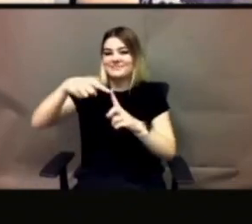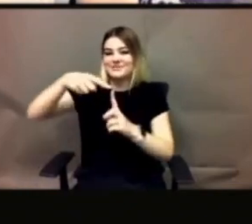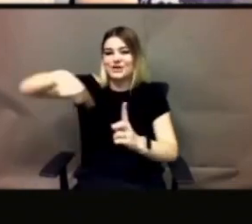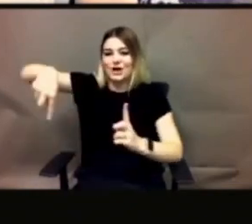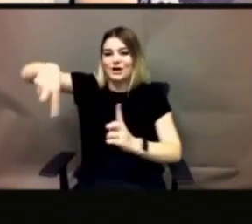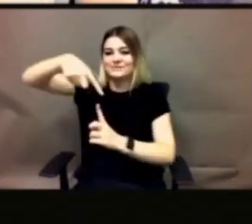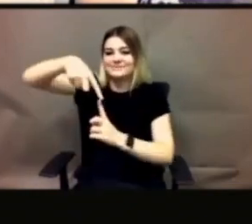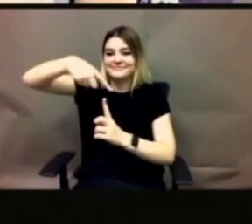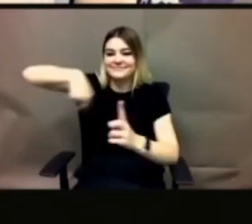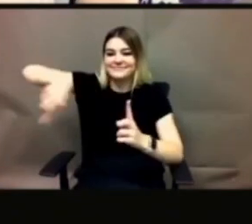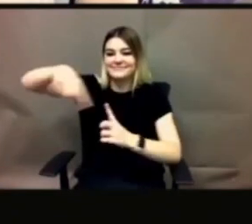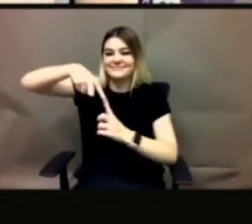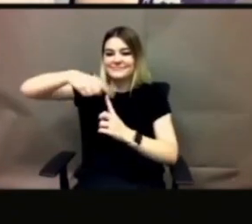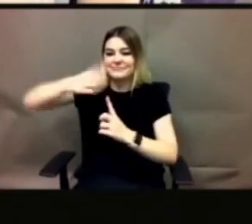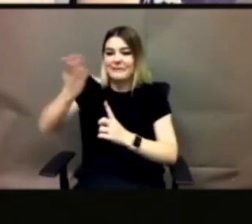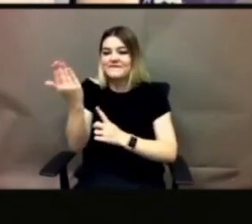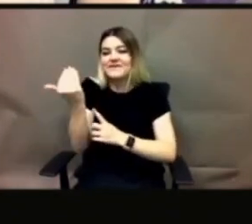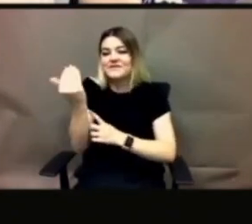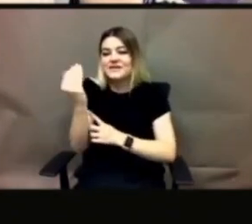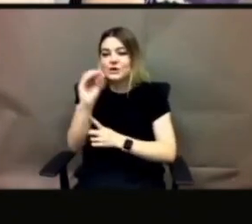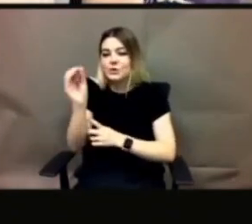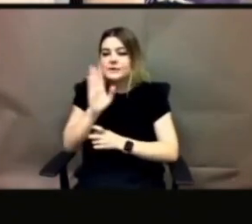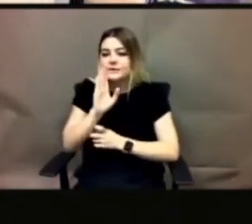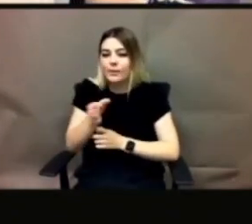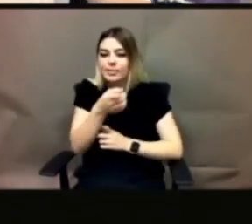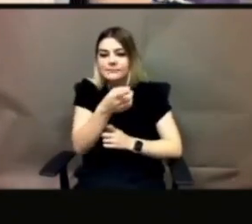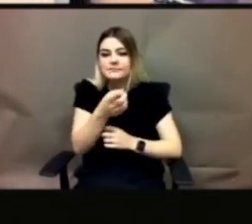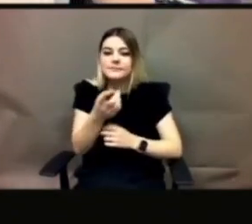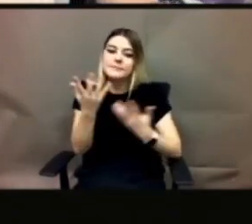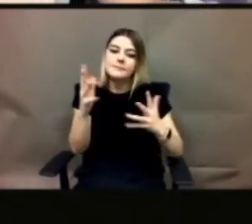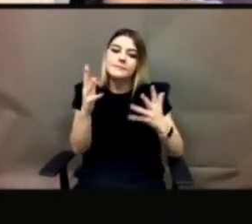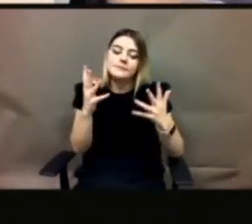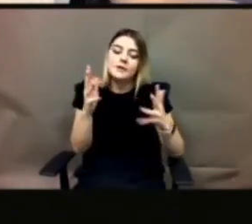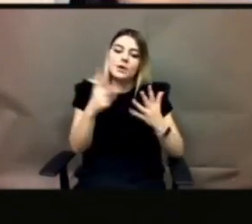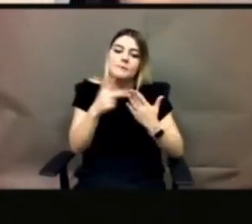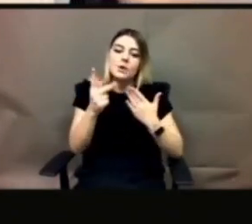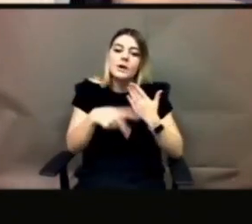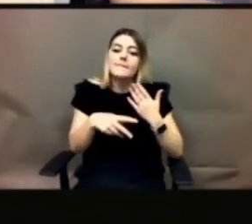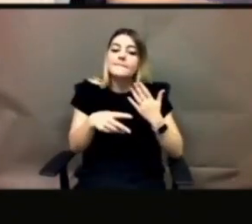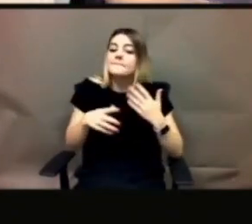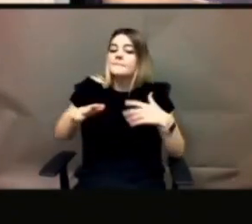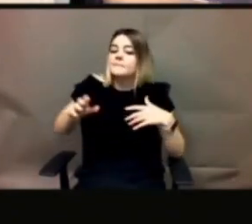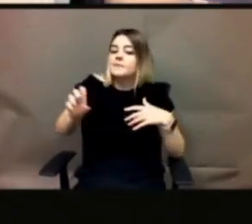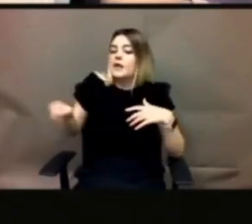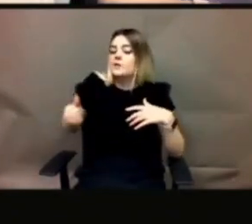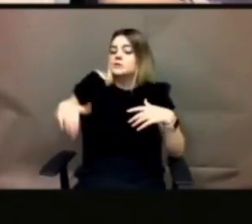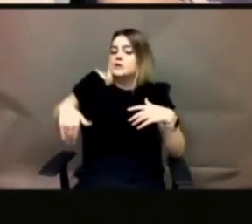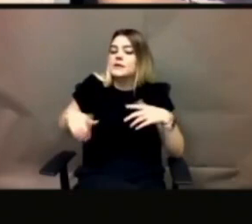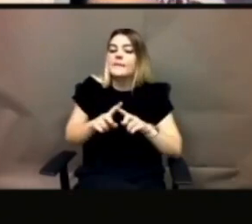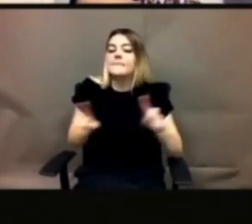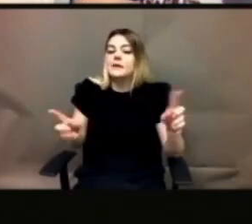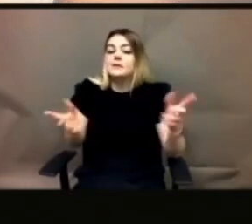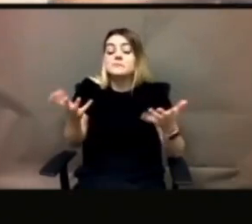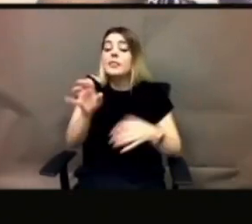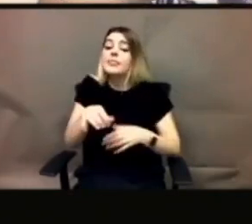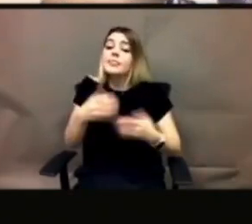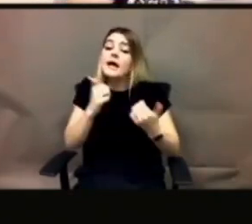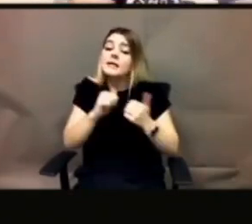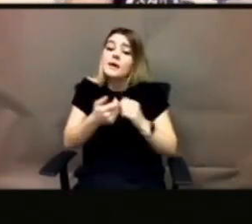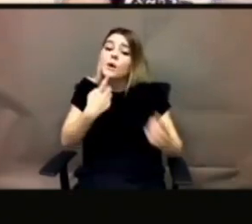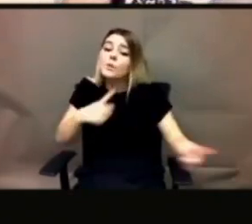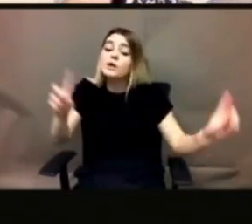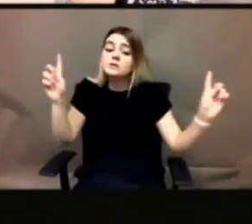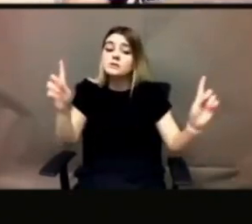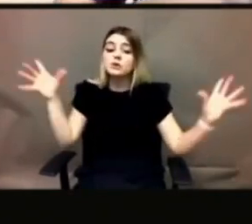touch any of the other arrow keys, nothing happens because I haven't programmed them yet. So that's how it works when you connect it. It's just